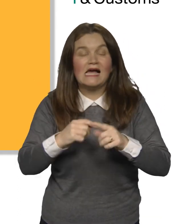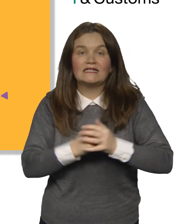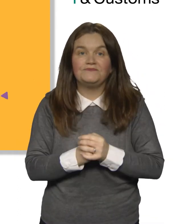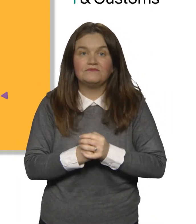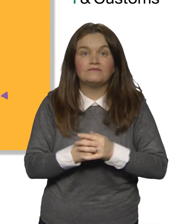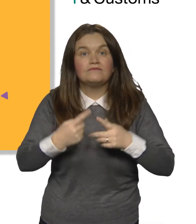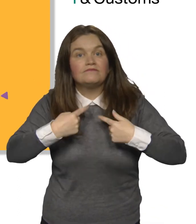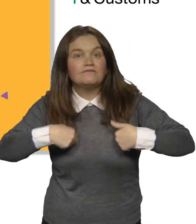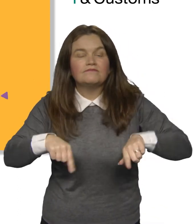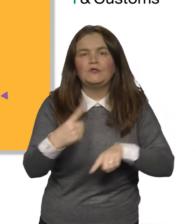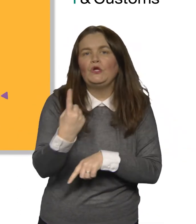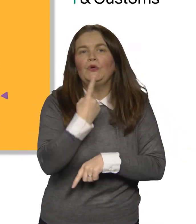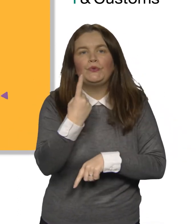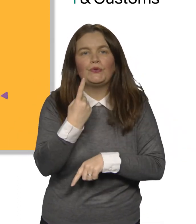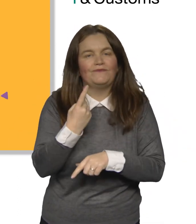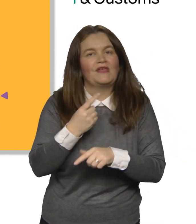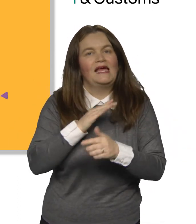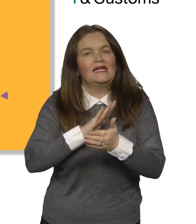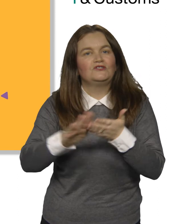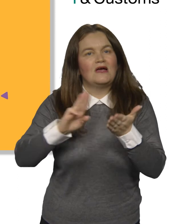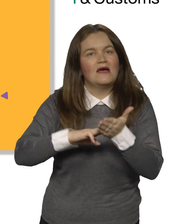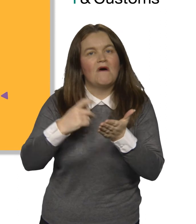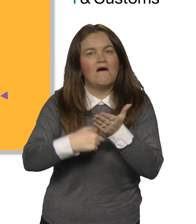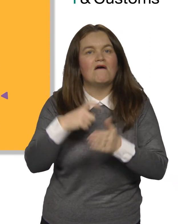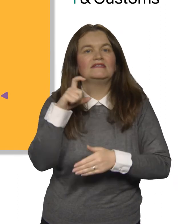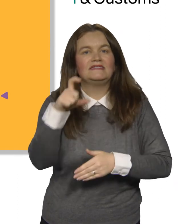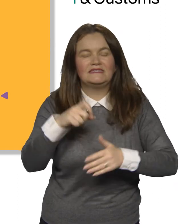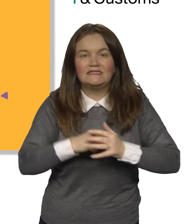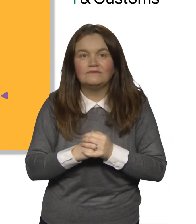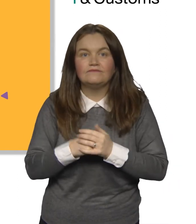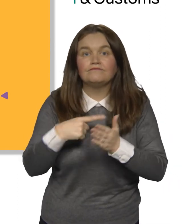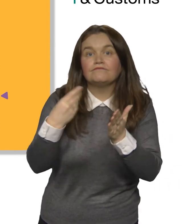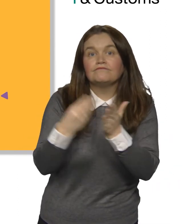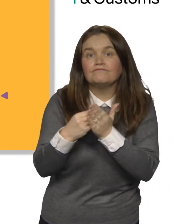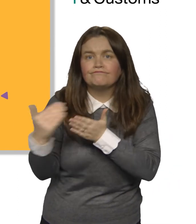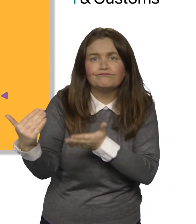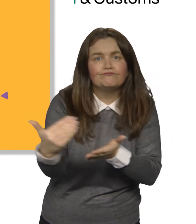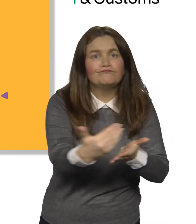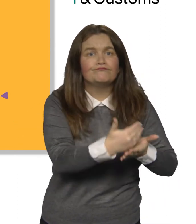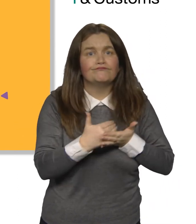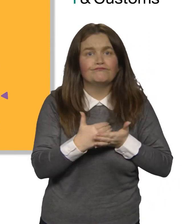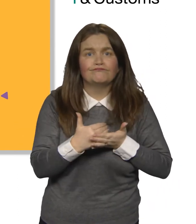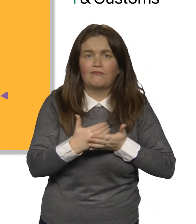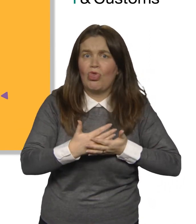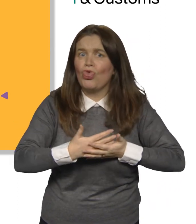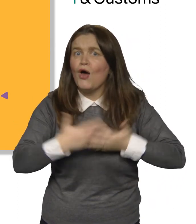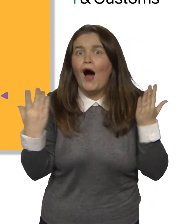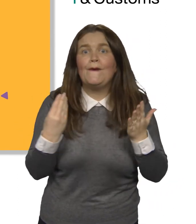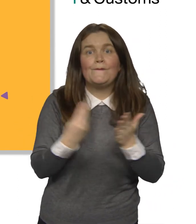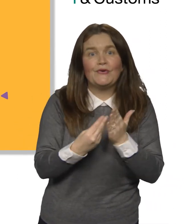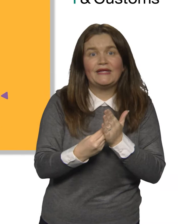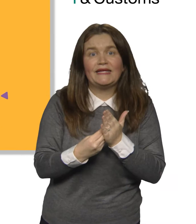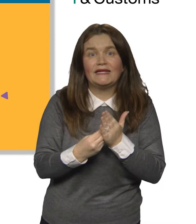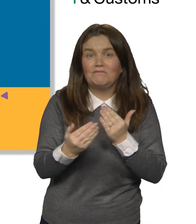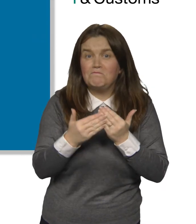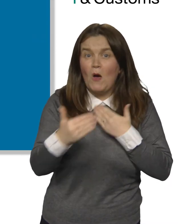us. We're called Her Majesty's Revenue and Customs. And the amount we collect adds up to a huge amount of